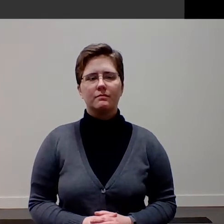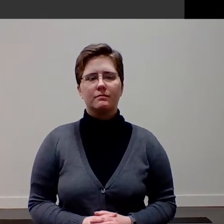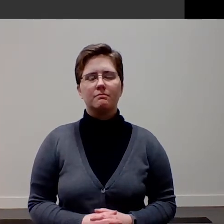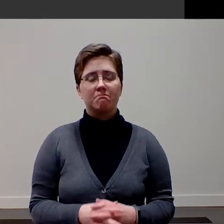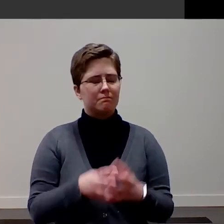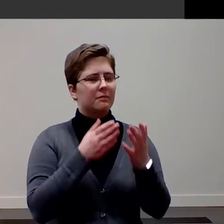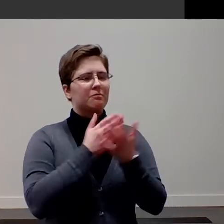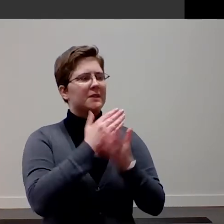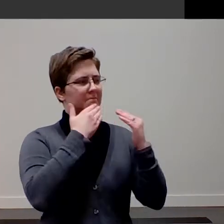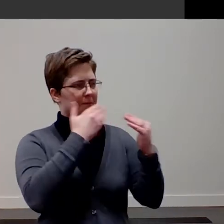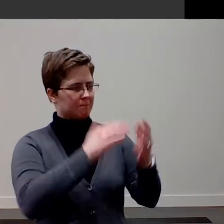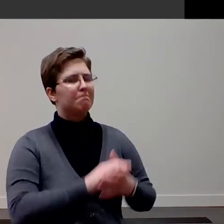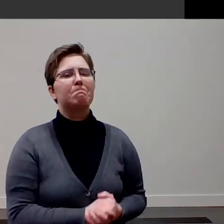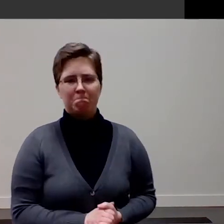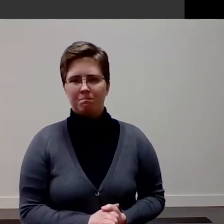All right, thank you.